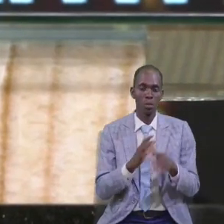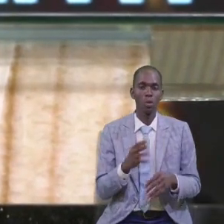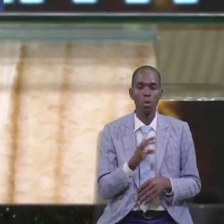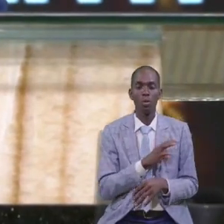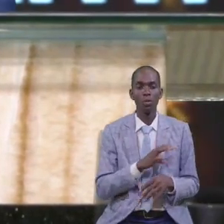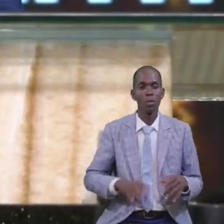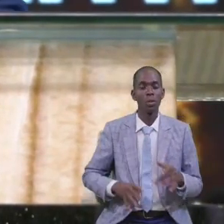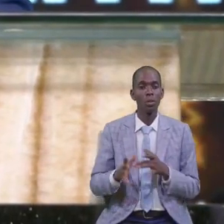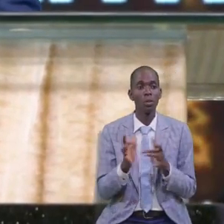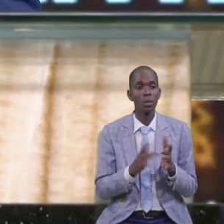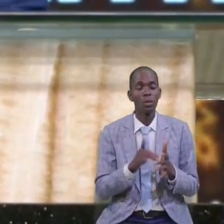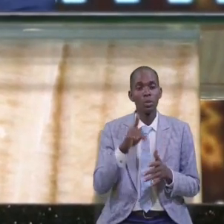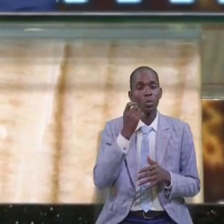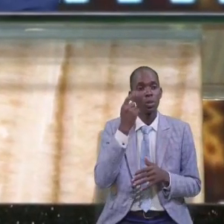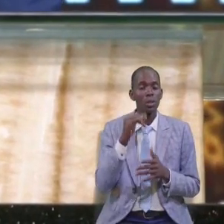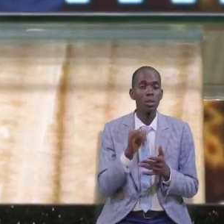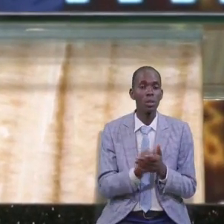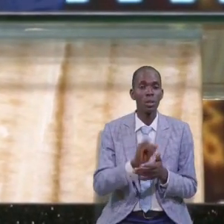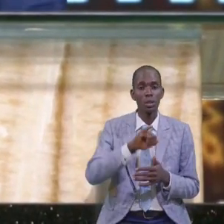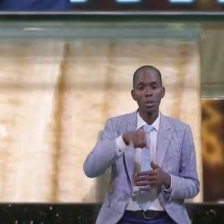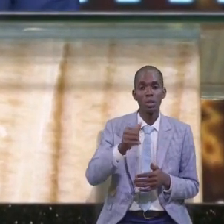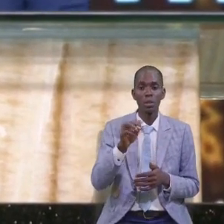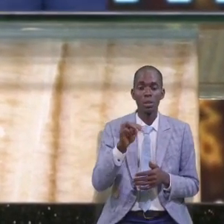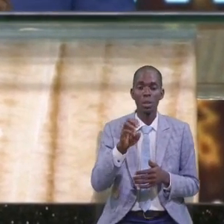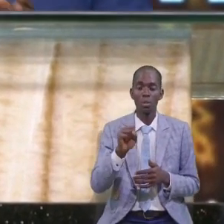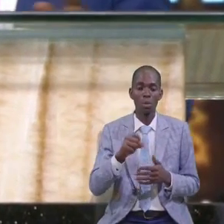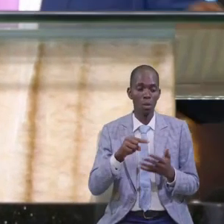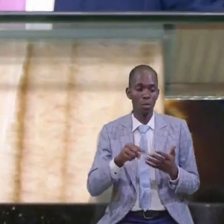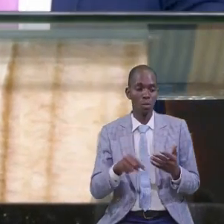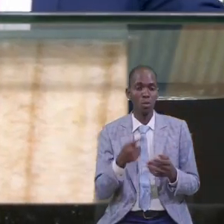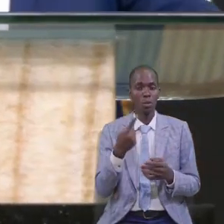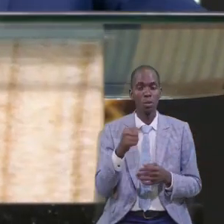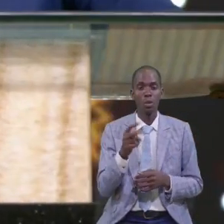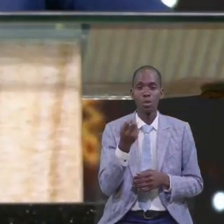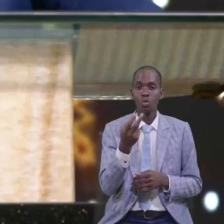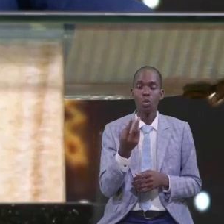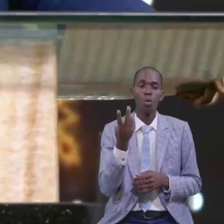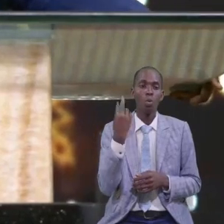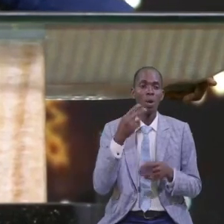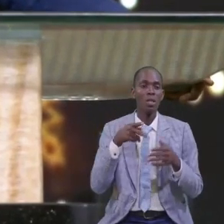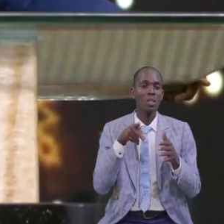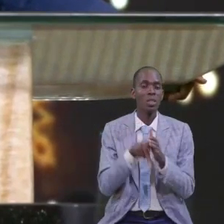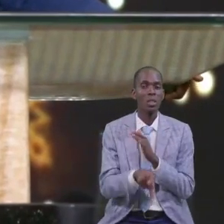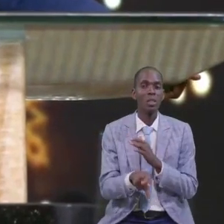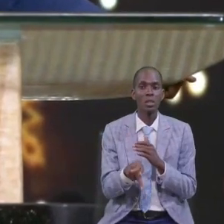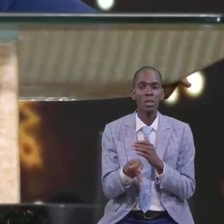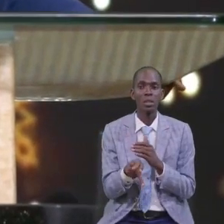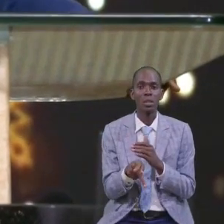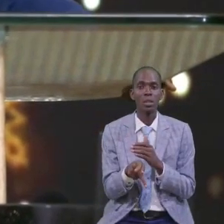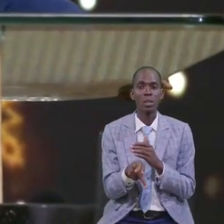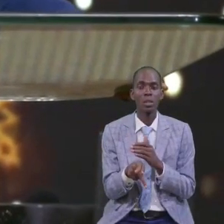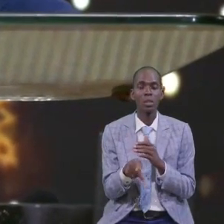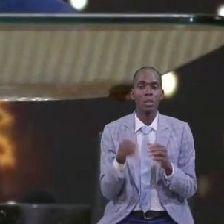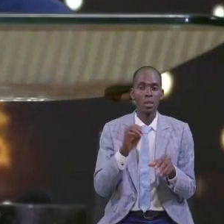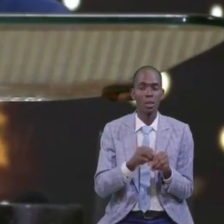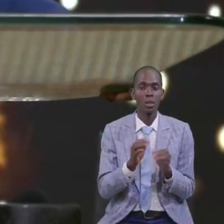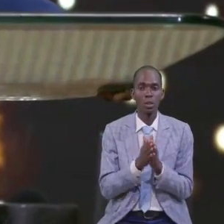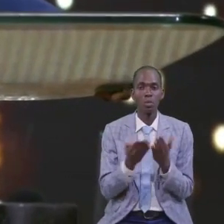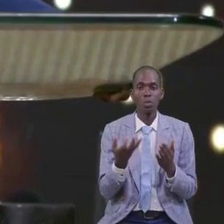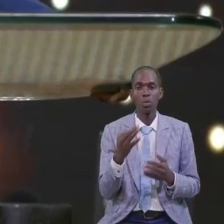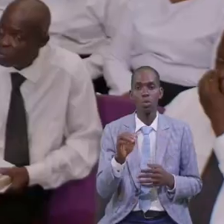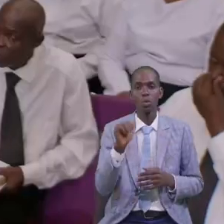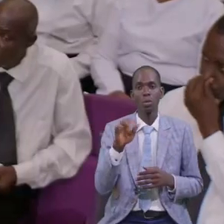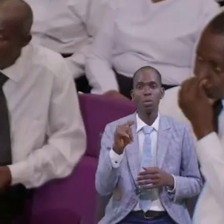that James, one of the 12, was killed in Acts of the Apostles